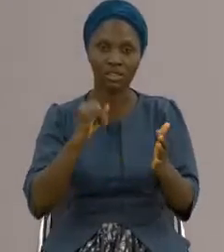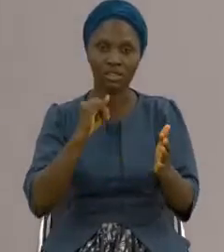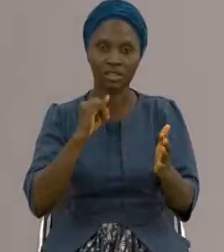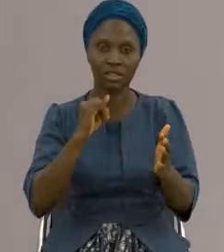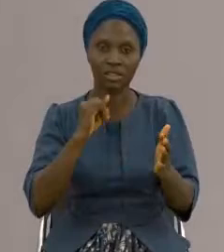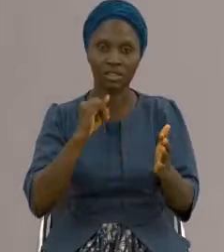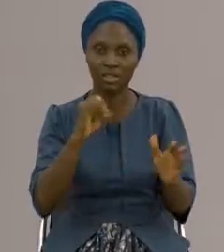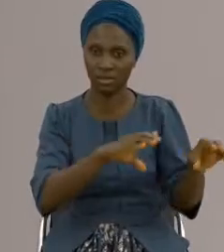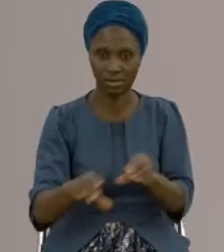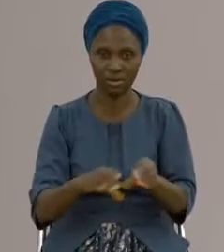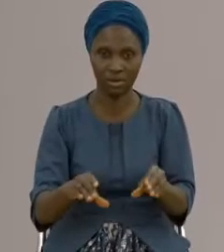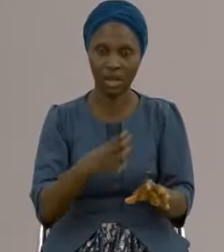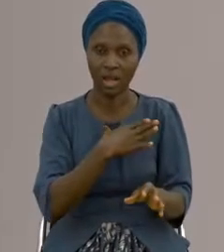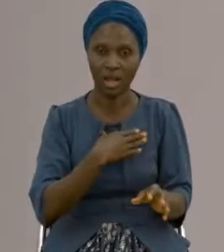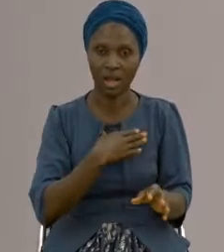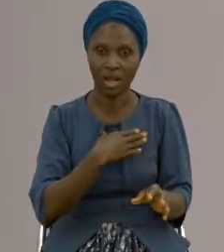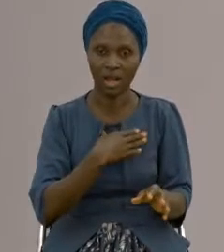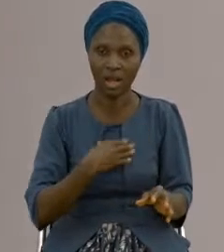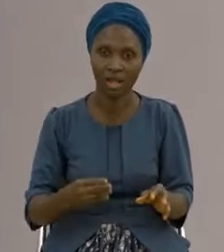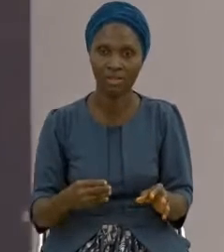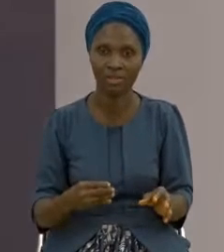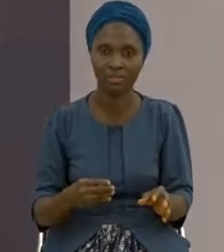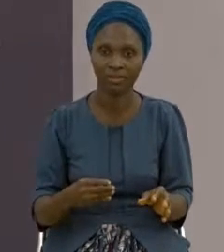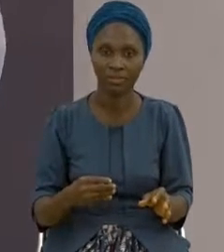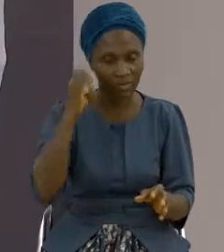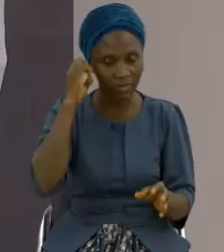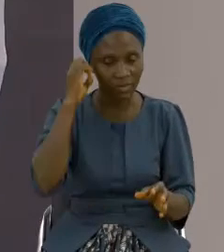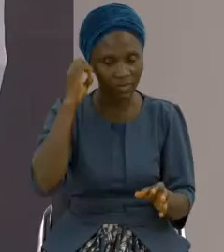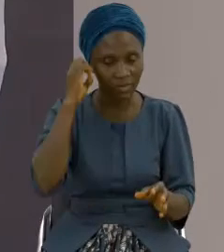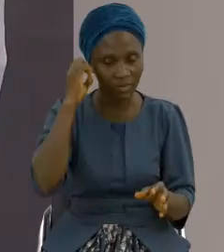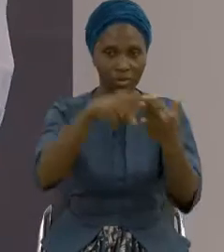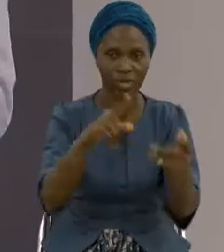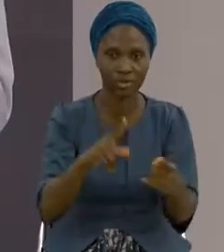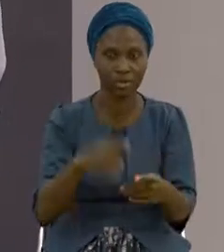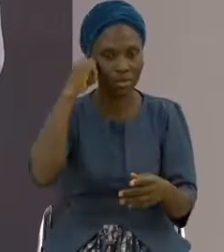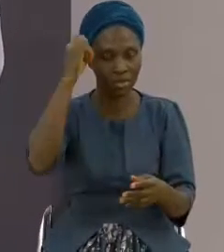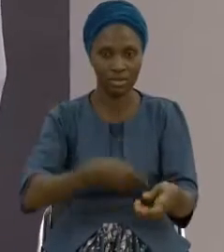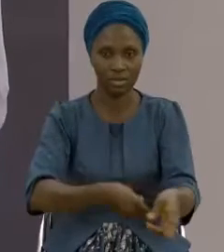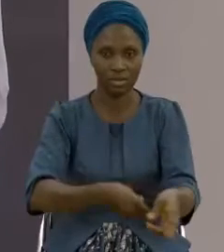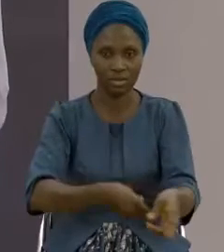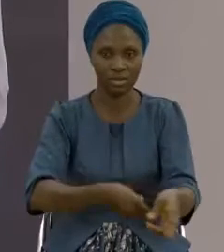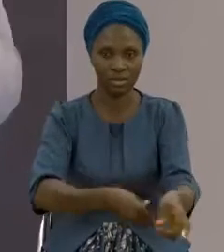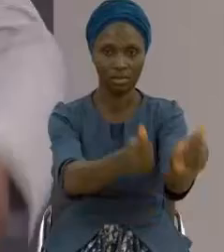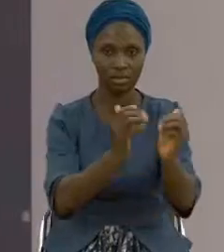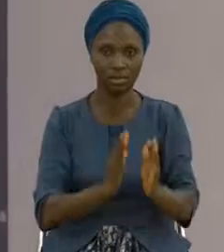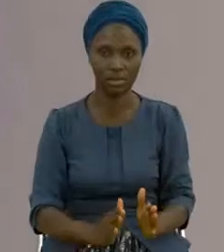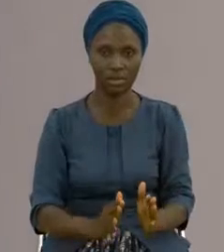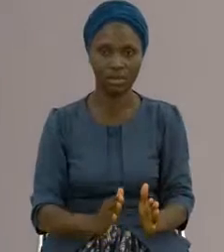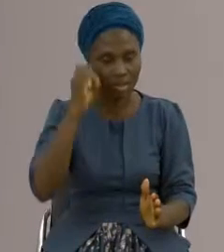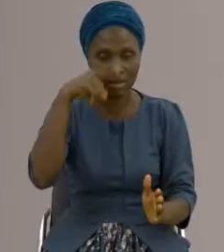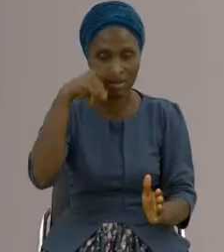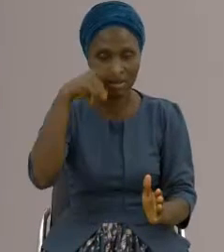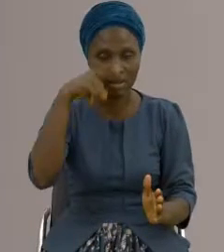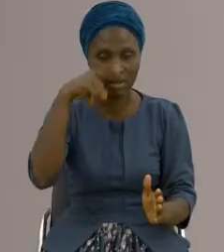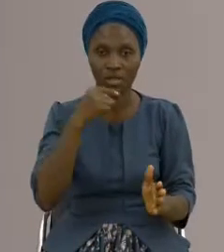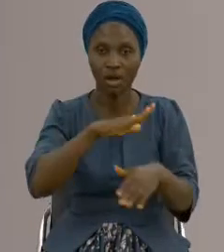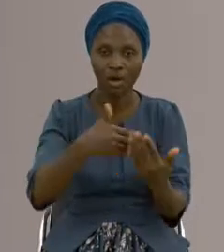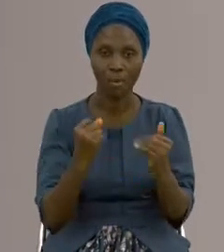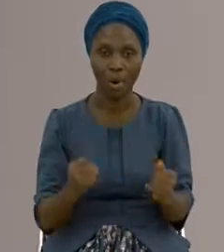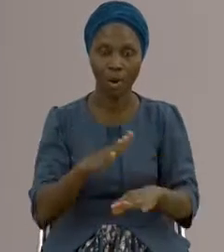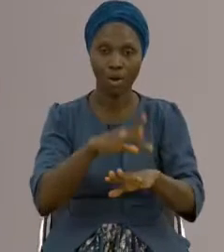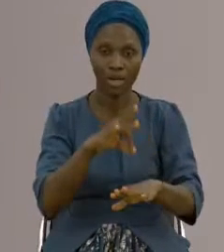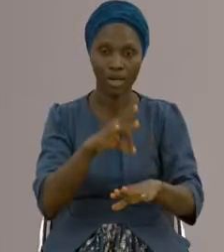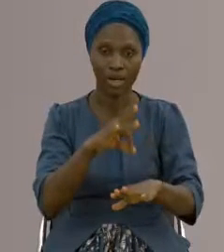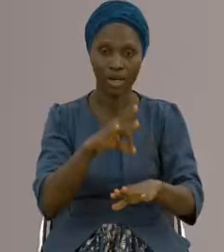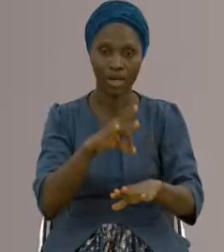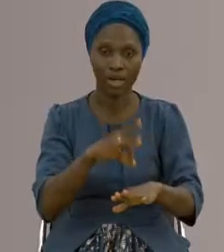disciples after his resurrection, he said, all power on earth, in heaven, is given unto